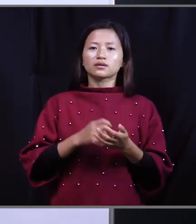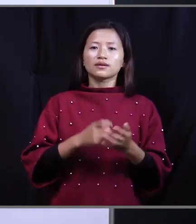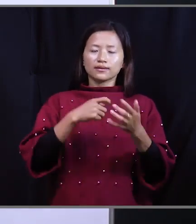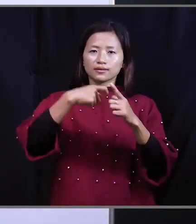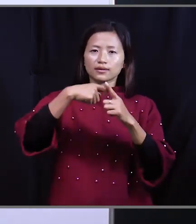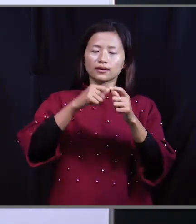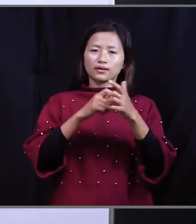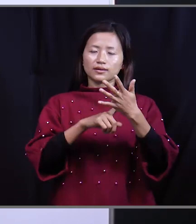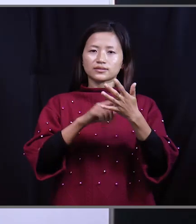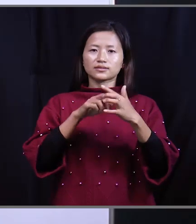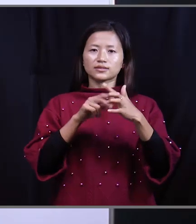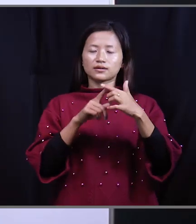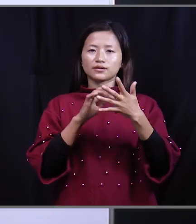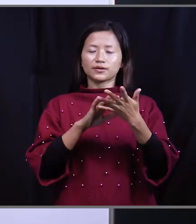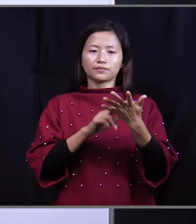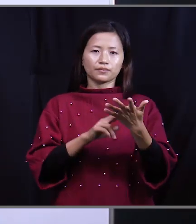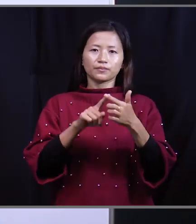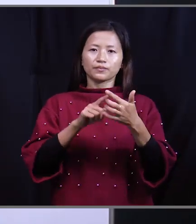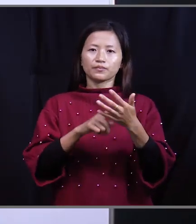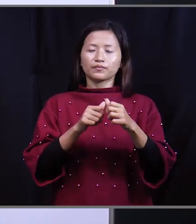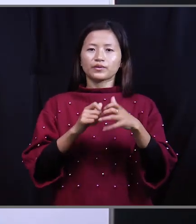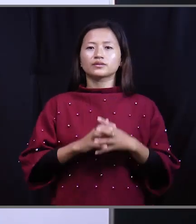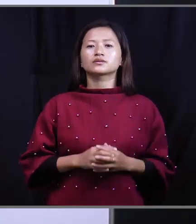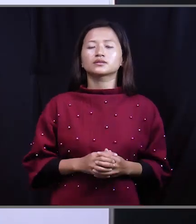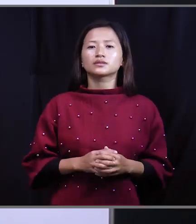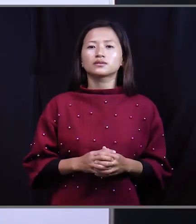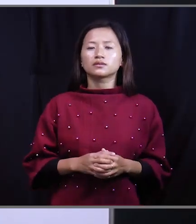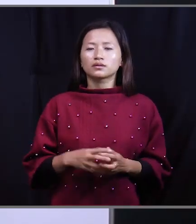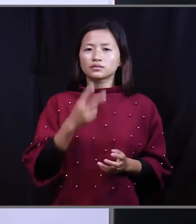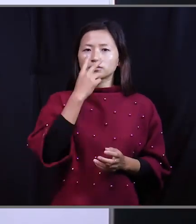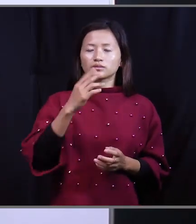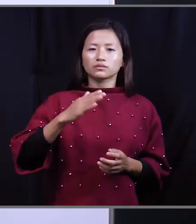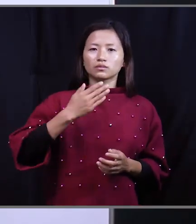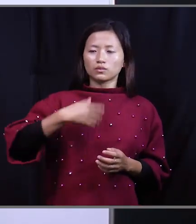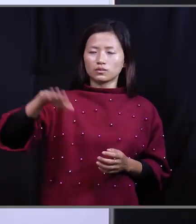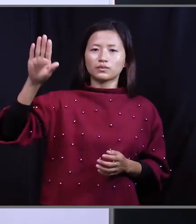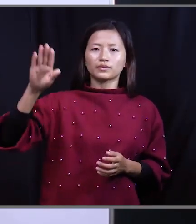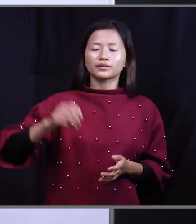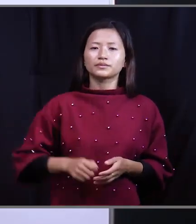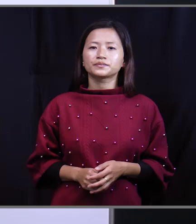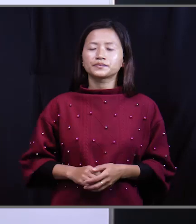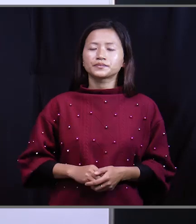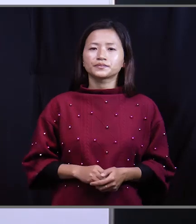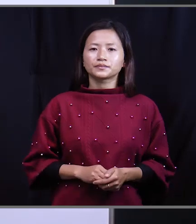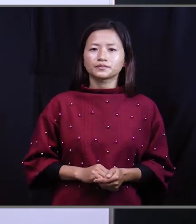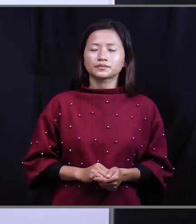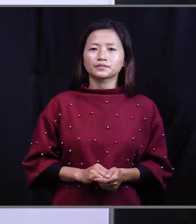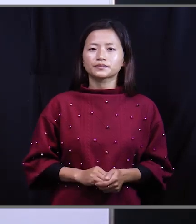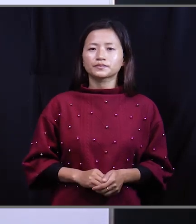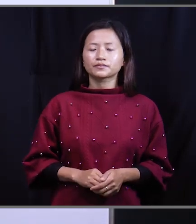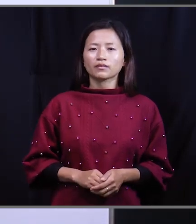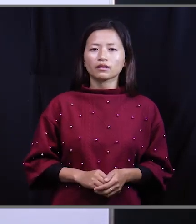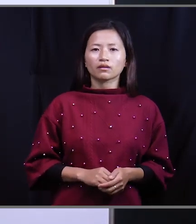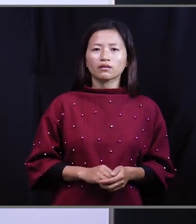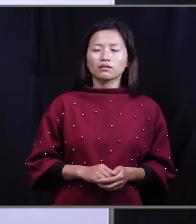means the X portion that is holding the chromatids together, they will go away, okay? They will tear away. So what will happen